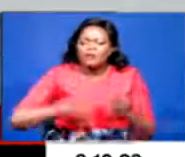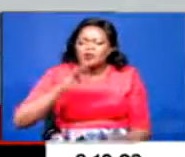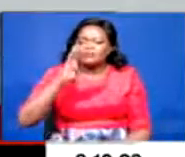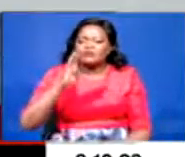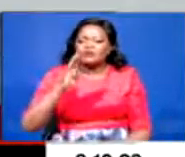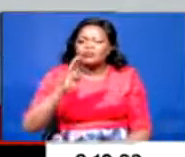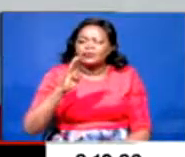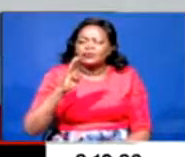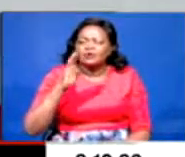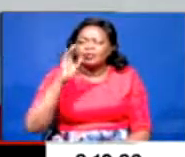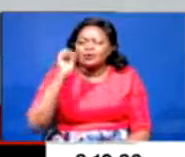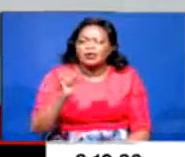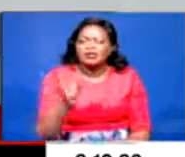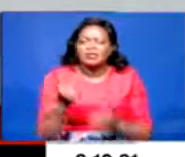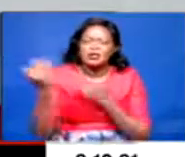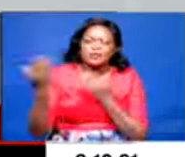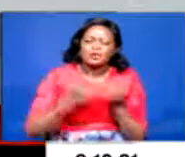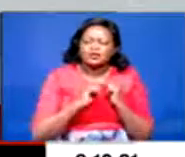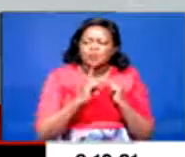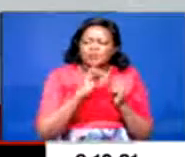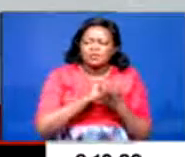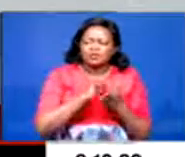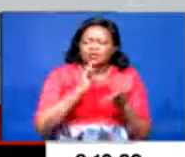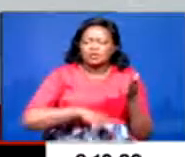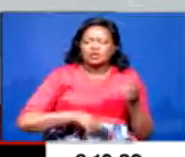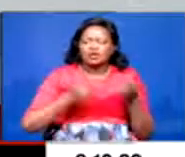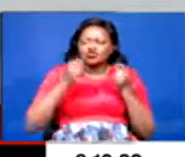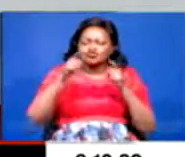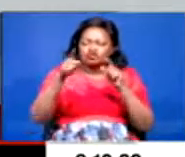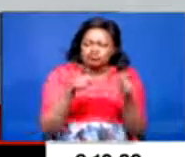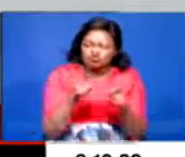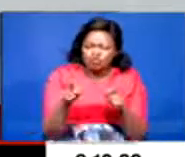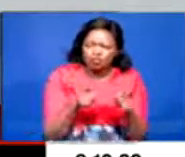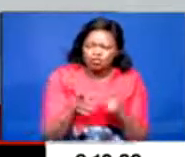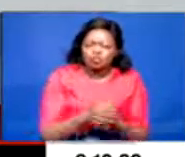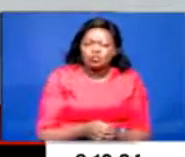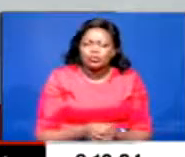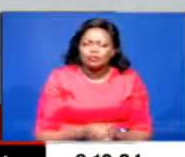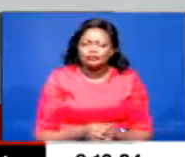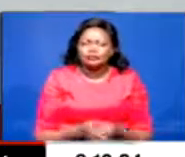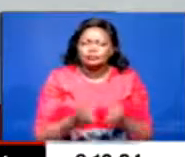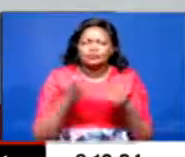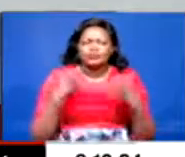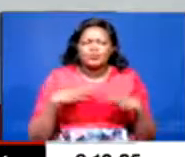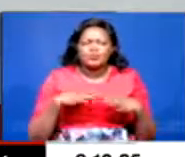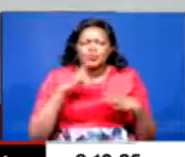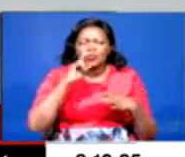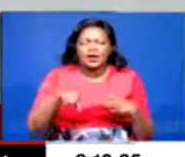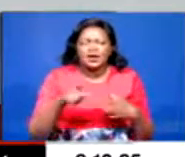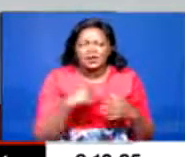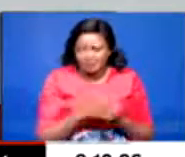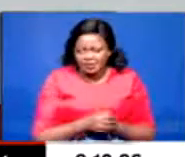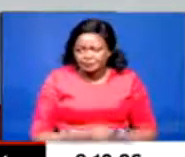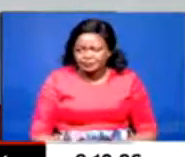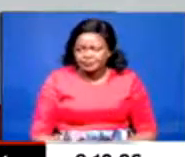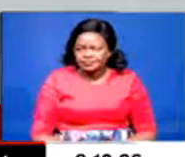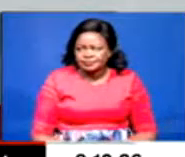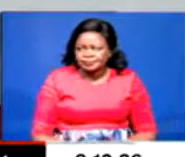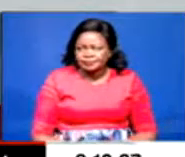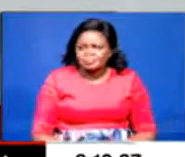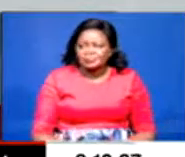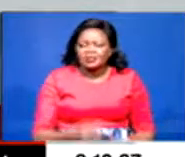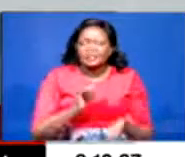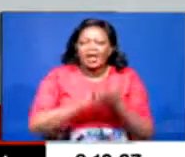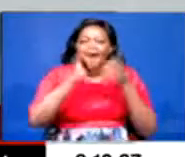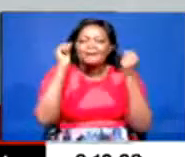to Nairobi. So that is how they are trying to mitigate the human error, let's call it human error, that has been happening